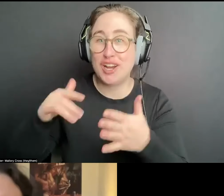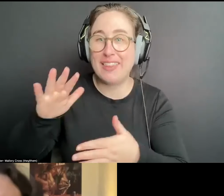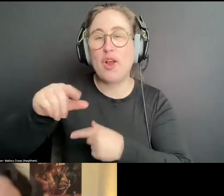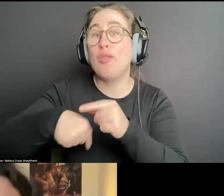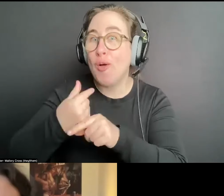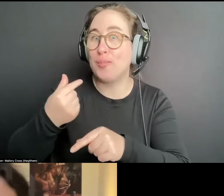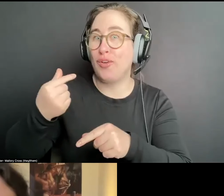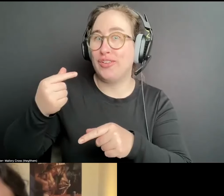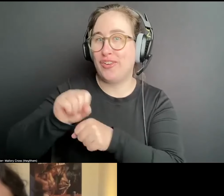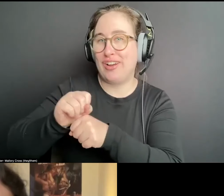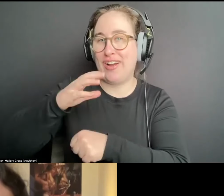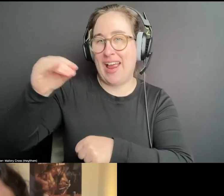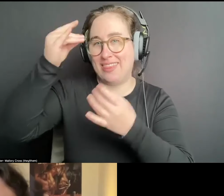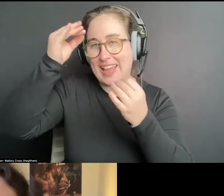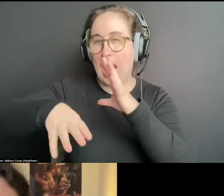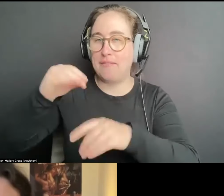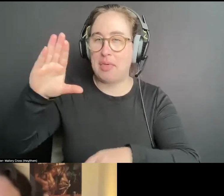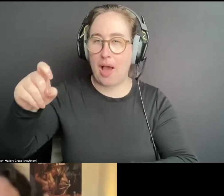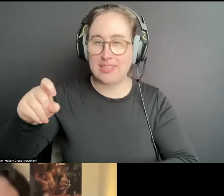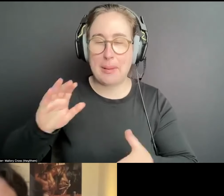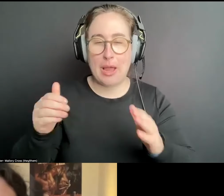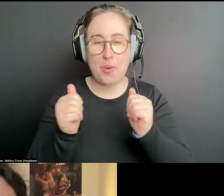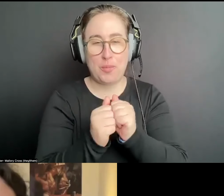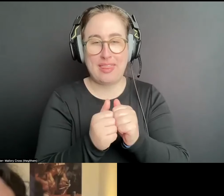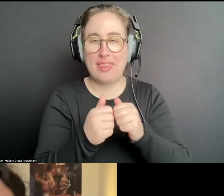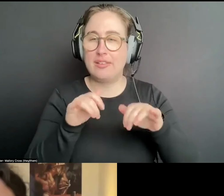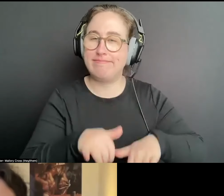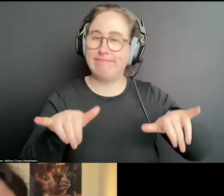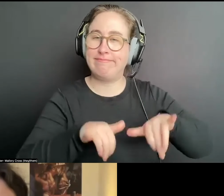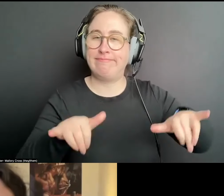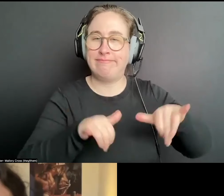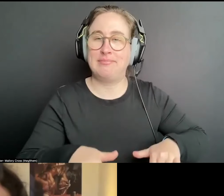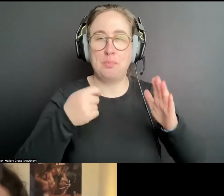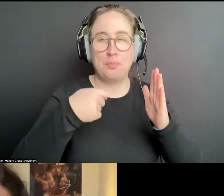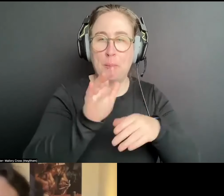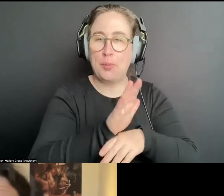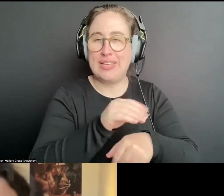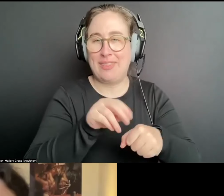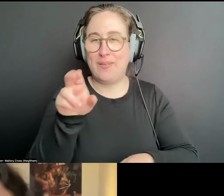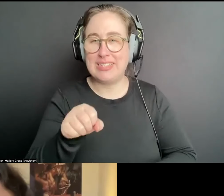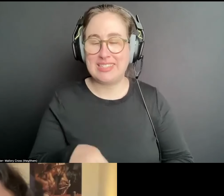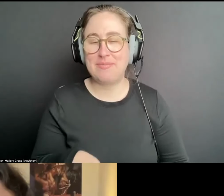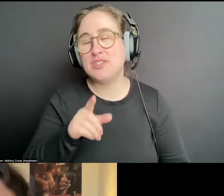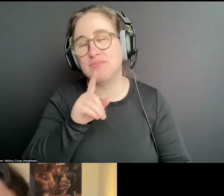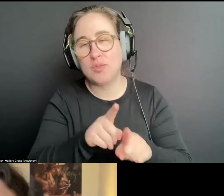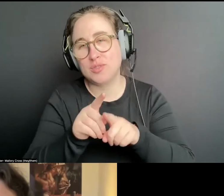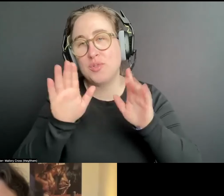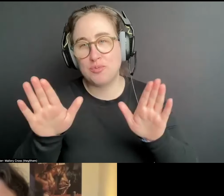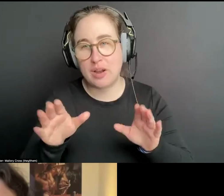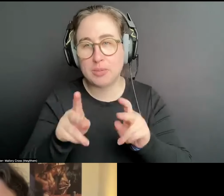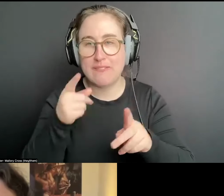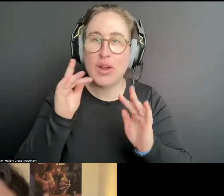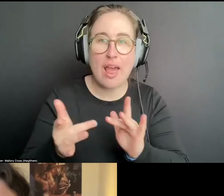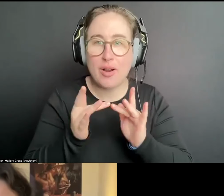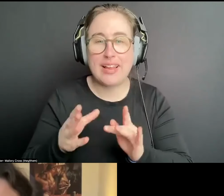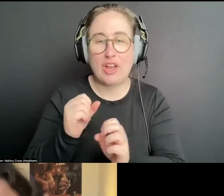and thinking outside the box compared to what just the methodologies of doing movies in the US are, and a great opportunity to really network and